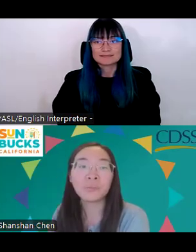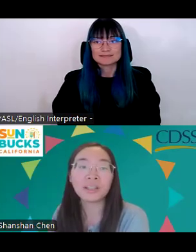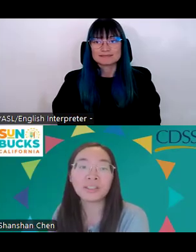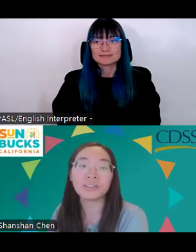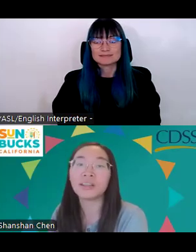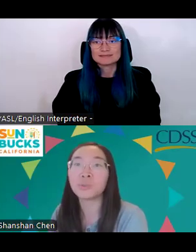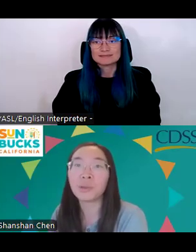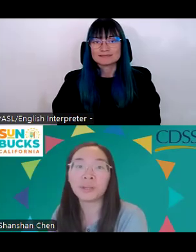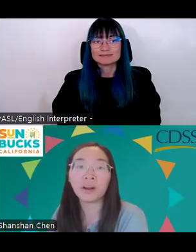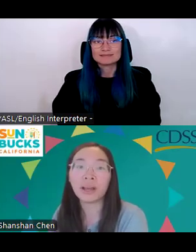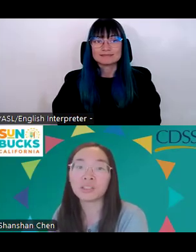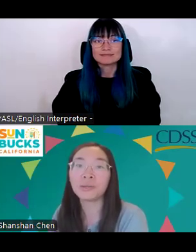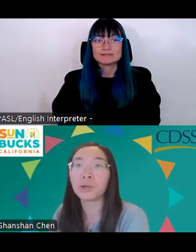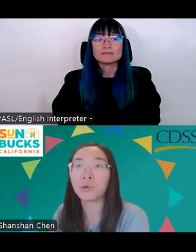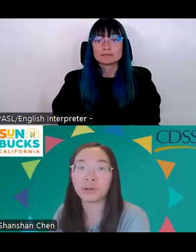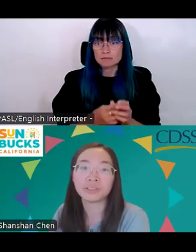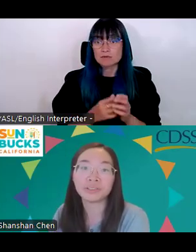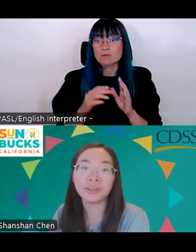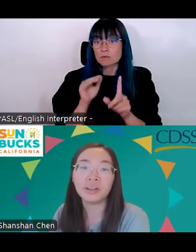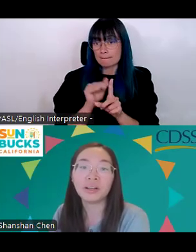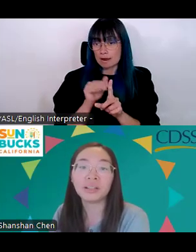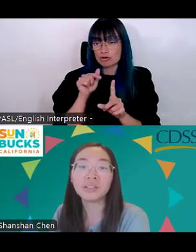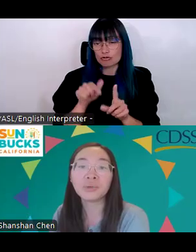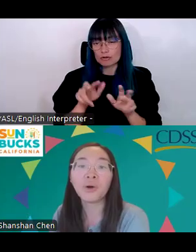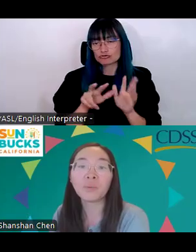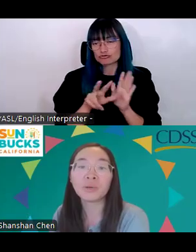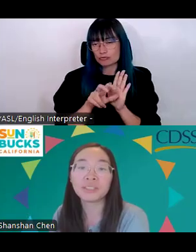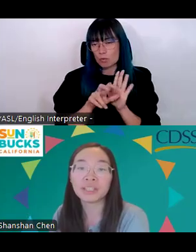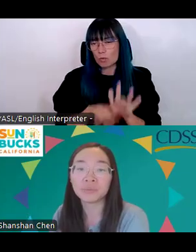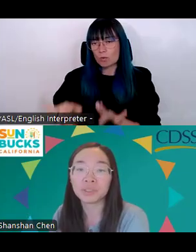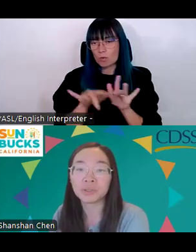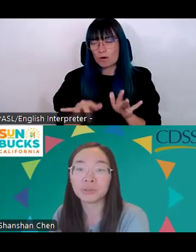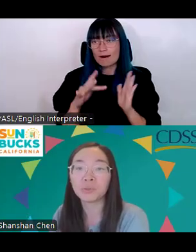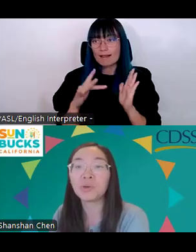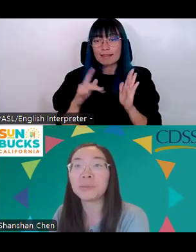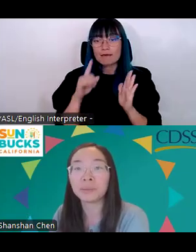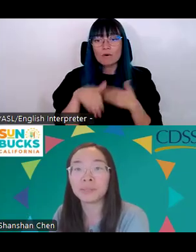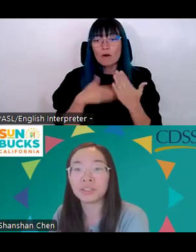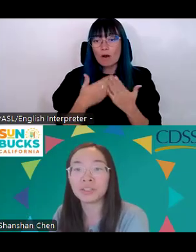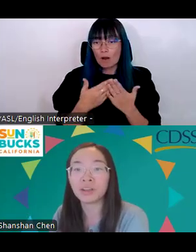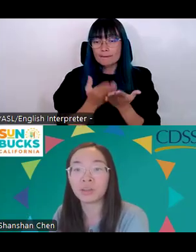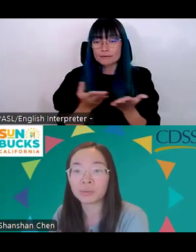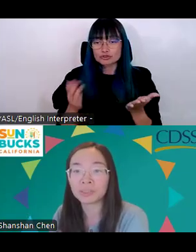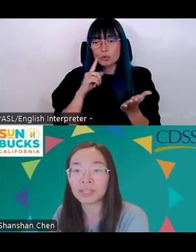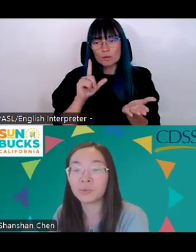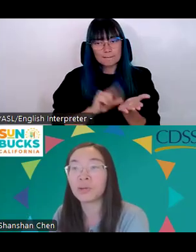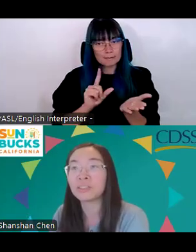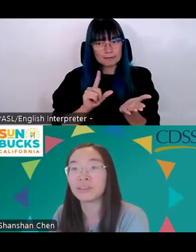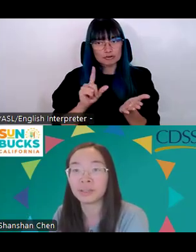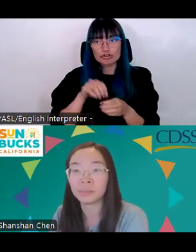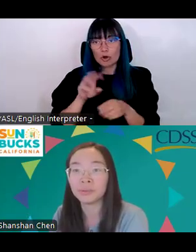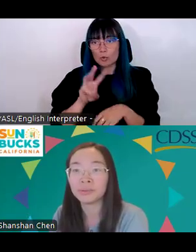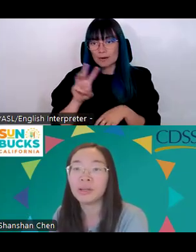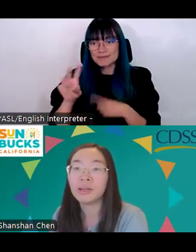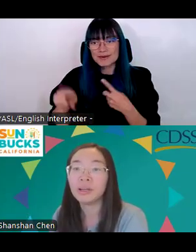A quick reminder that this webinar has been recorded. A link to all presentation materials will be published on the website